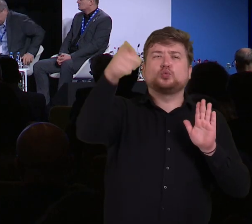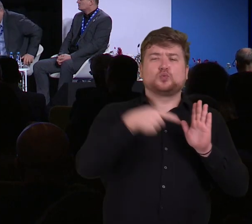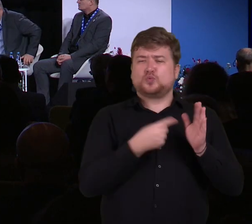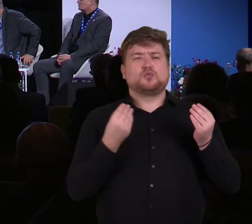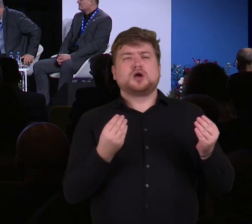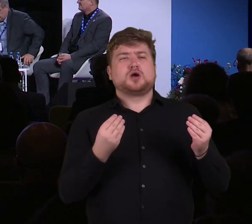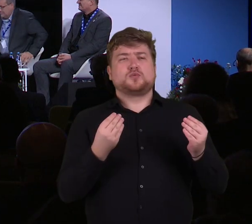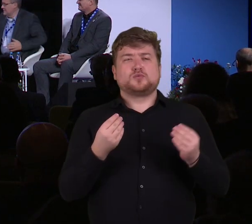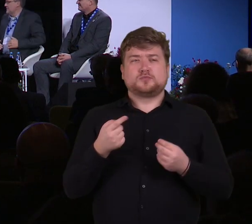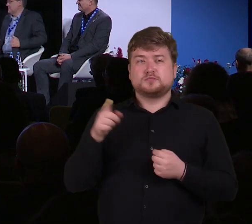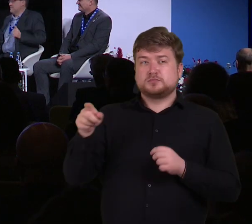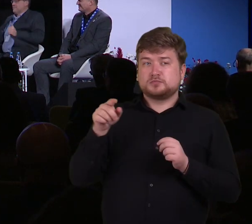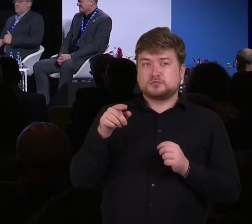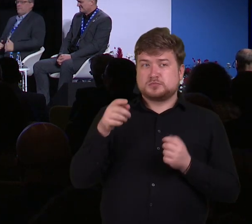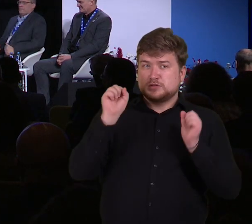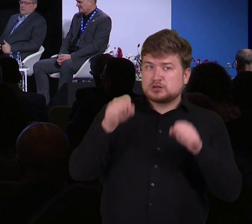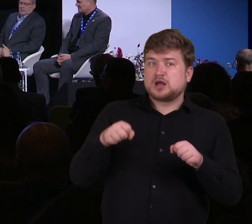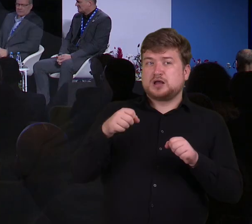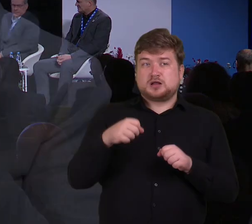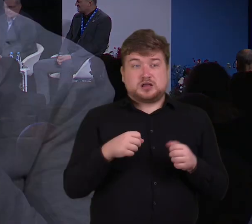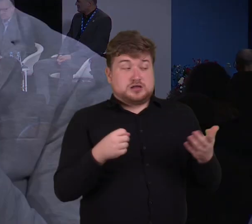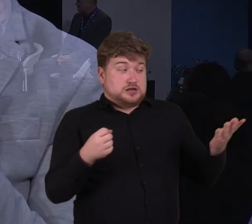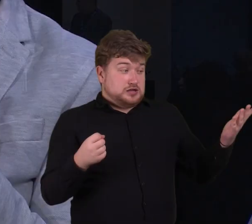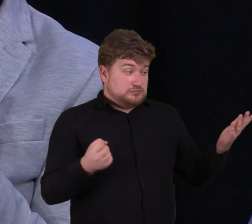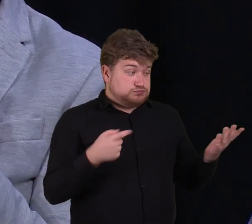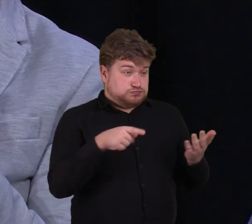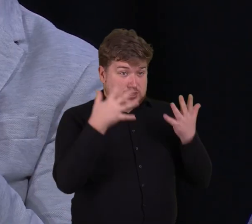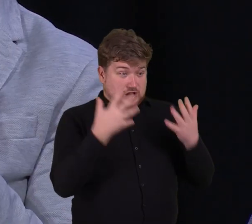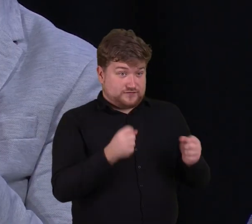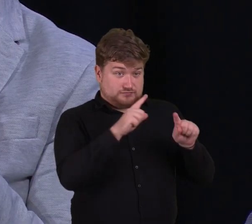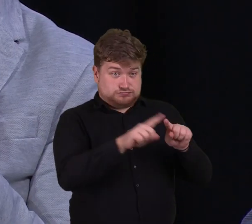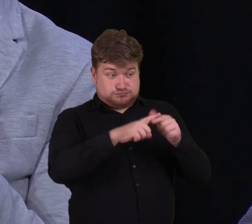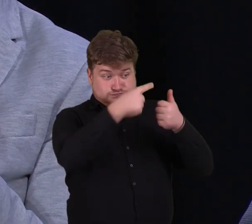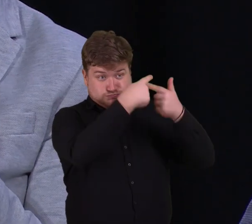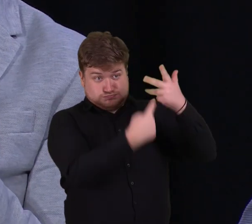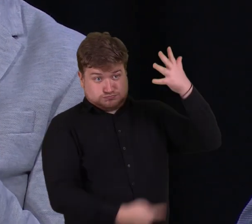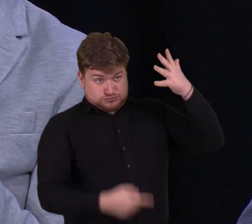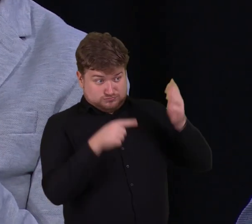important. Yeah, sorry. The first one is actually to